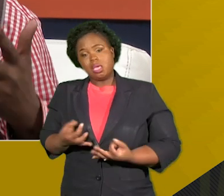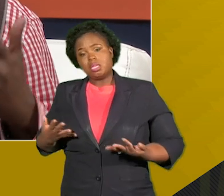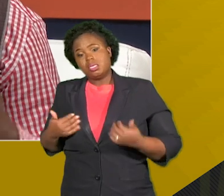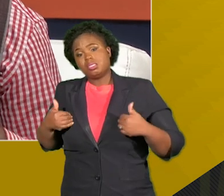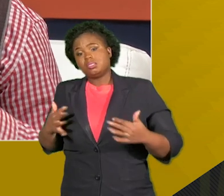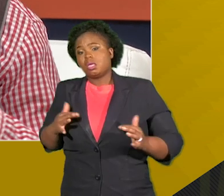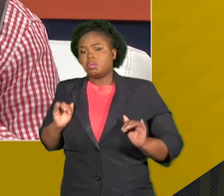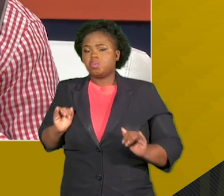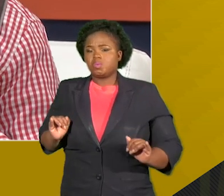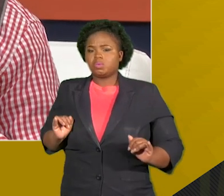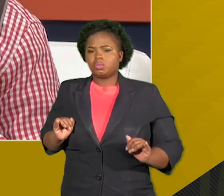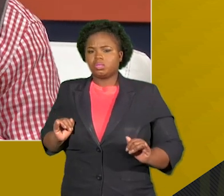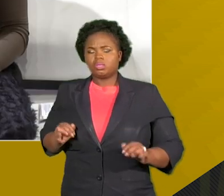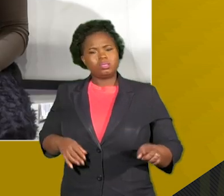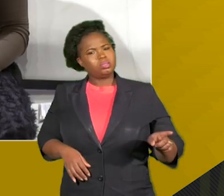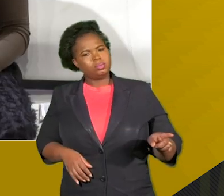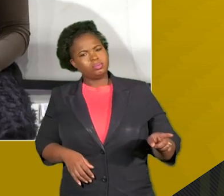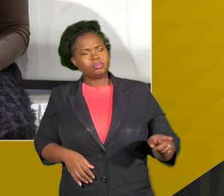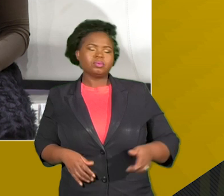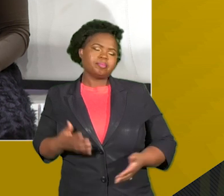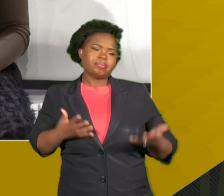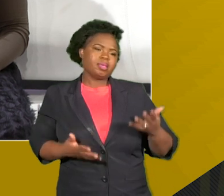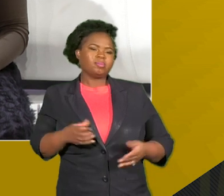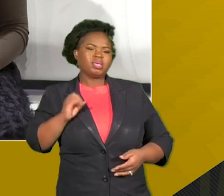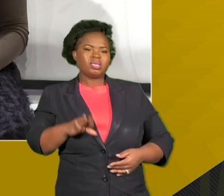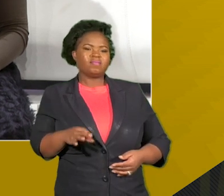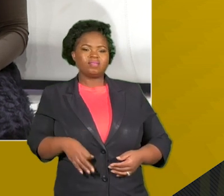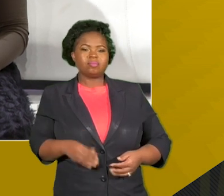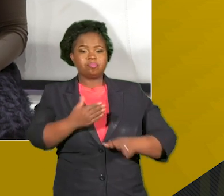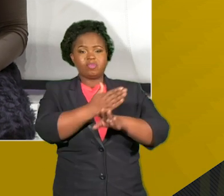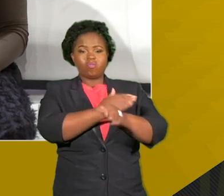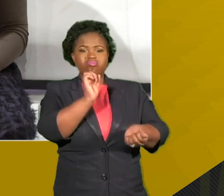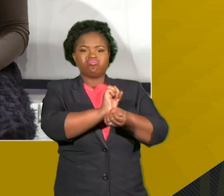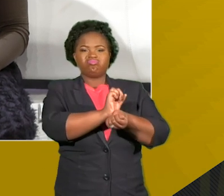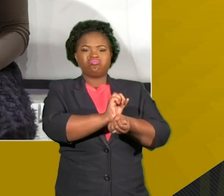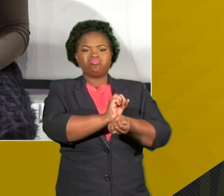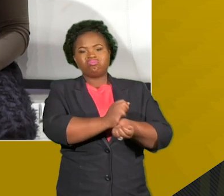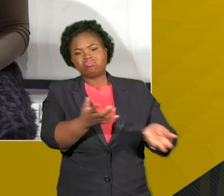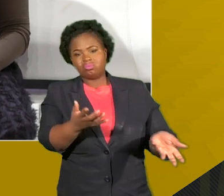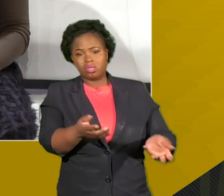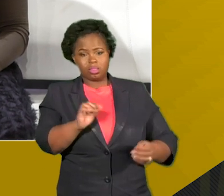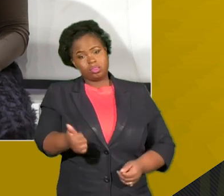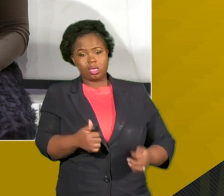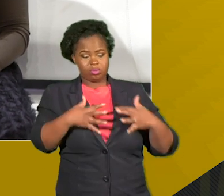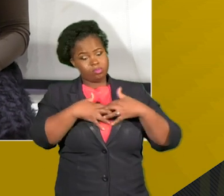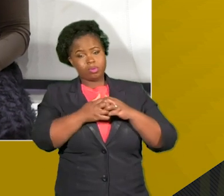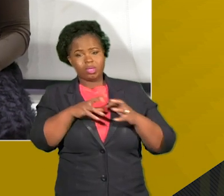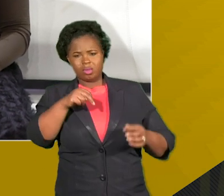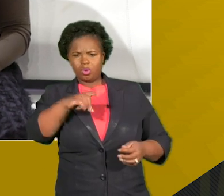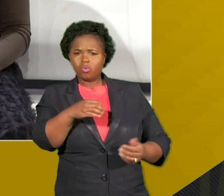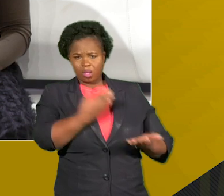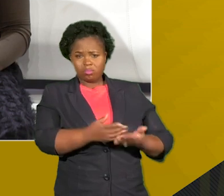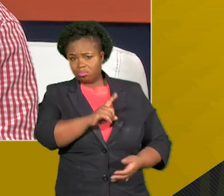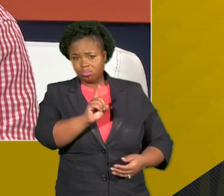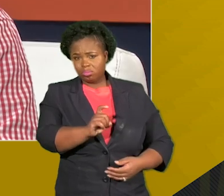but they ended up being. I'm talking about maybe, let's say, you go to record a Libby, maybe Wabu Bosch or Bosch in the 80s. Yes. So, therefore, Ngeguazu to call